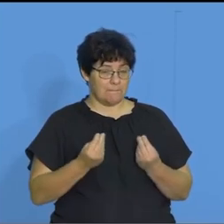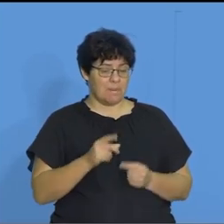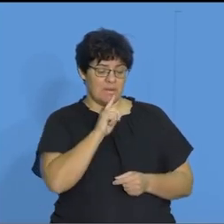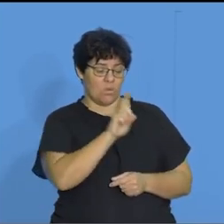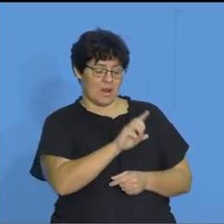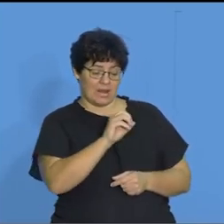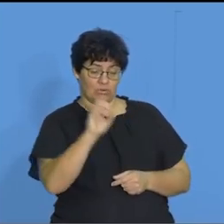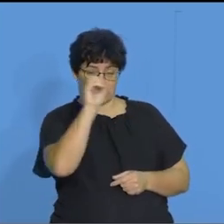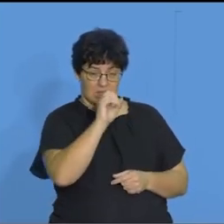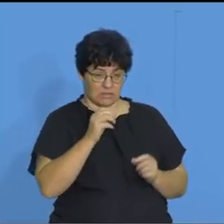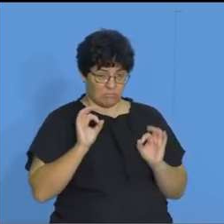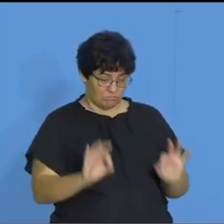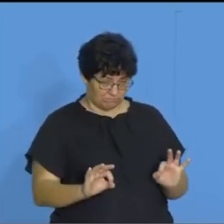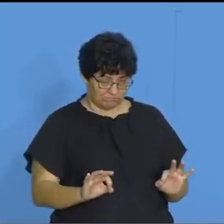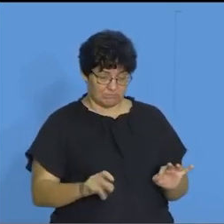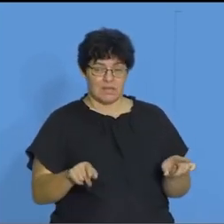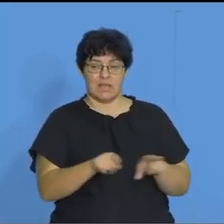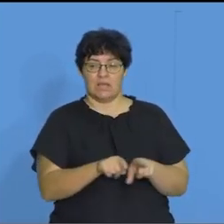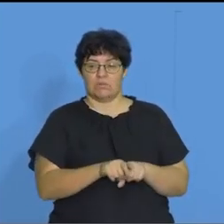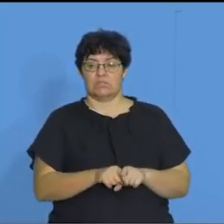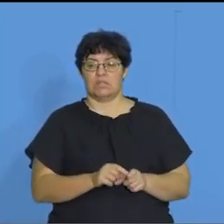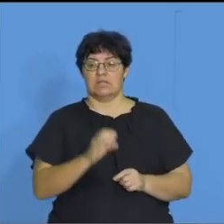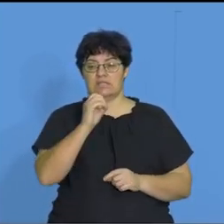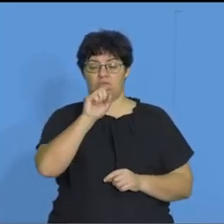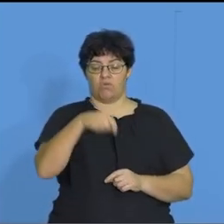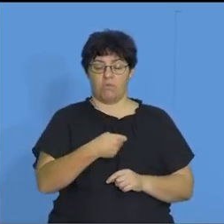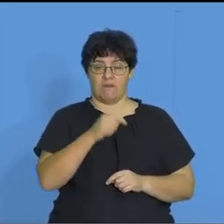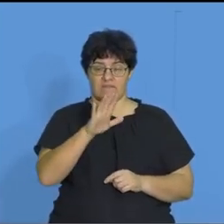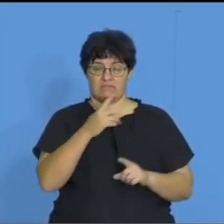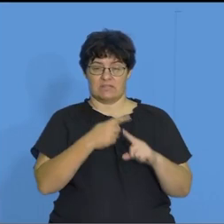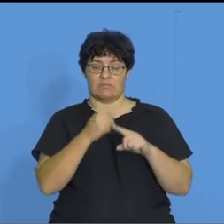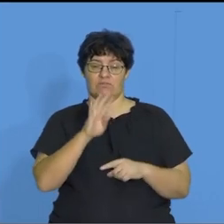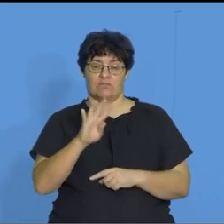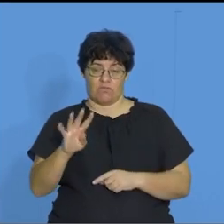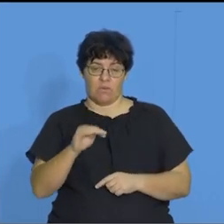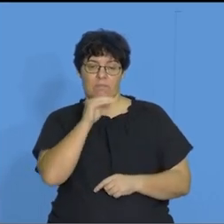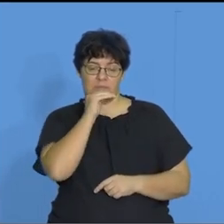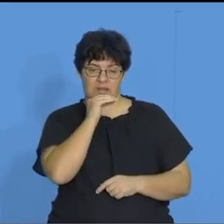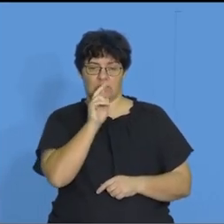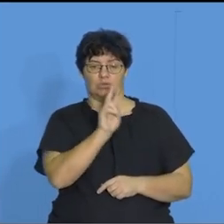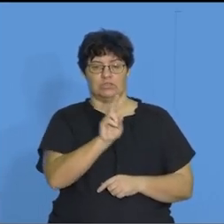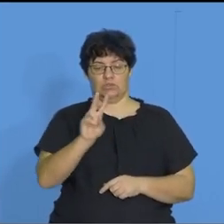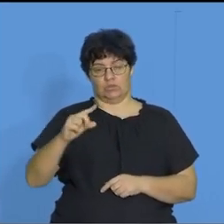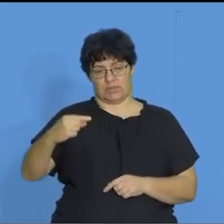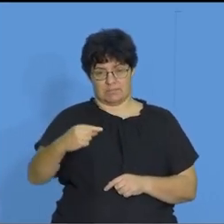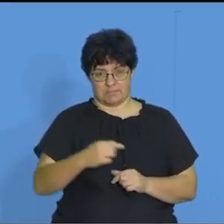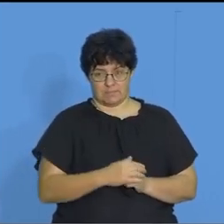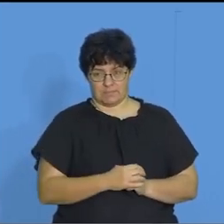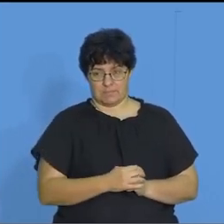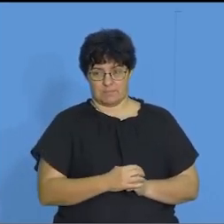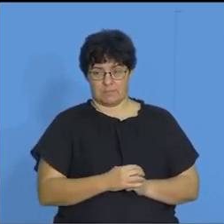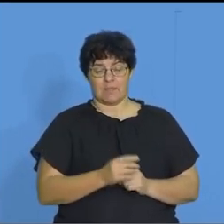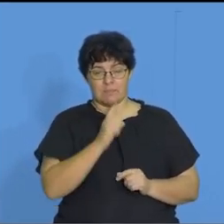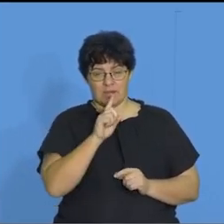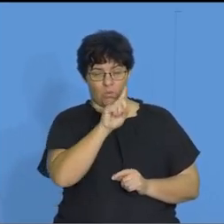that was 100% pure, is equal to 0.5 times 44, which is equal to 22 grams, right? So